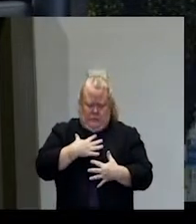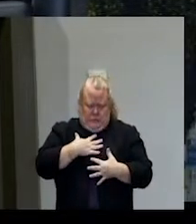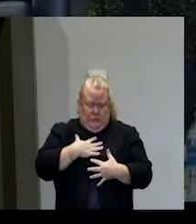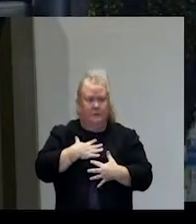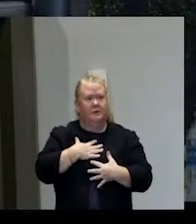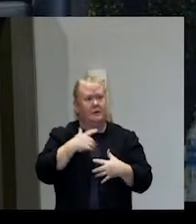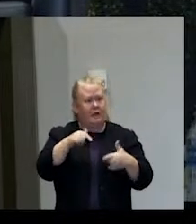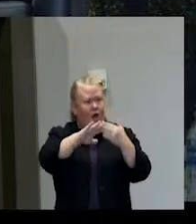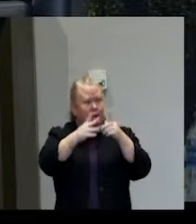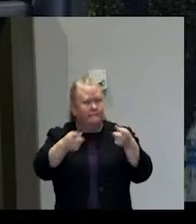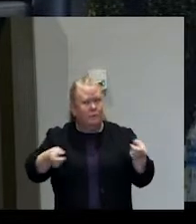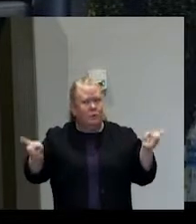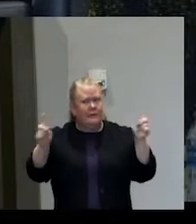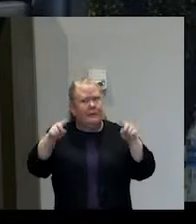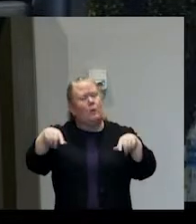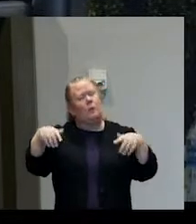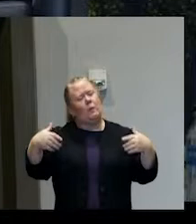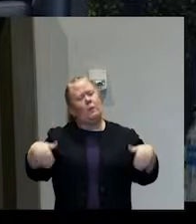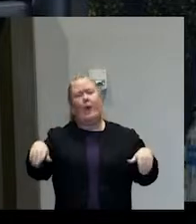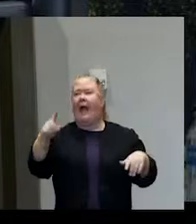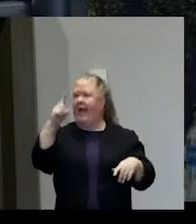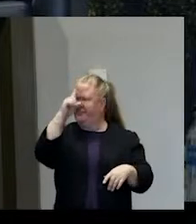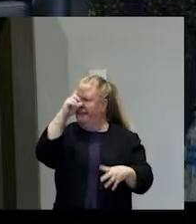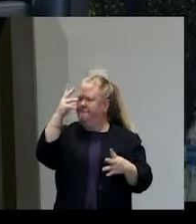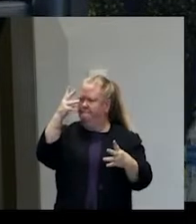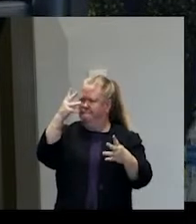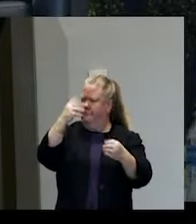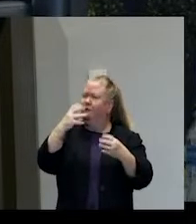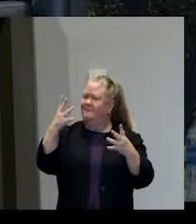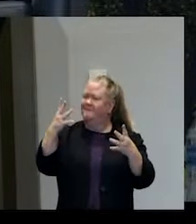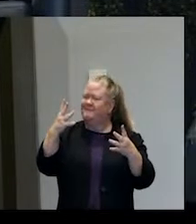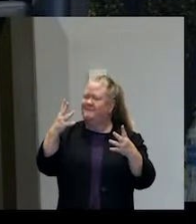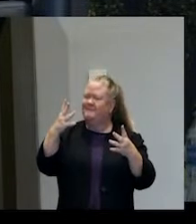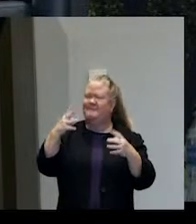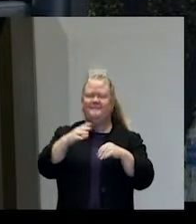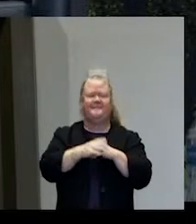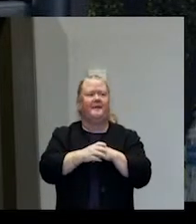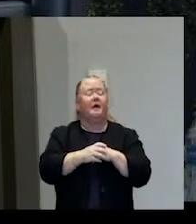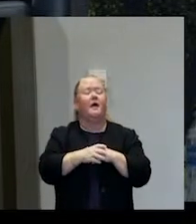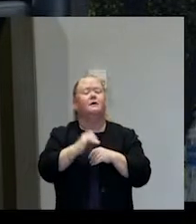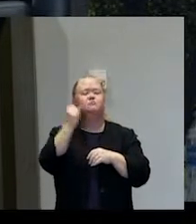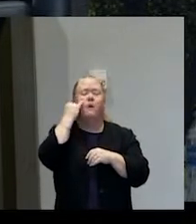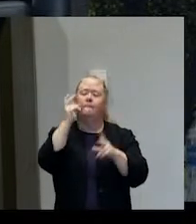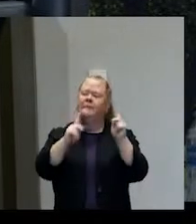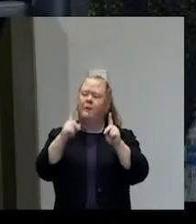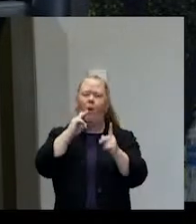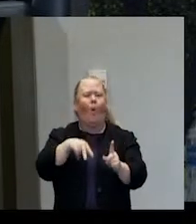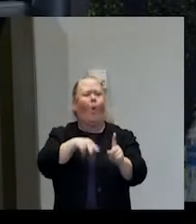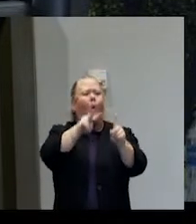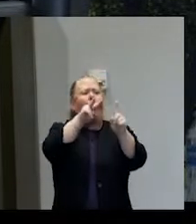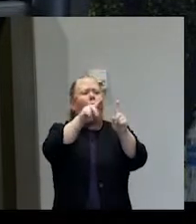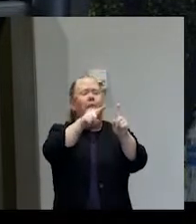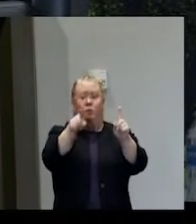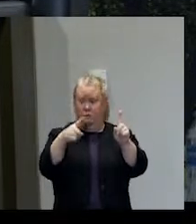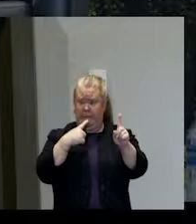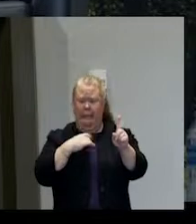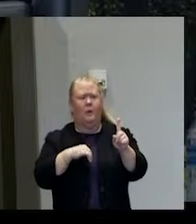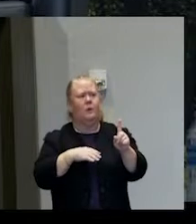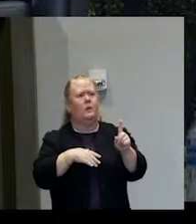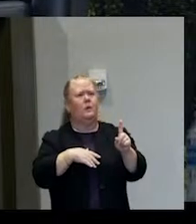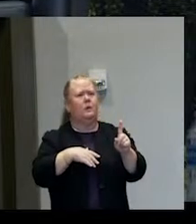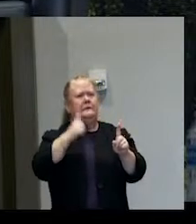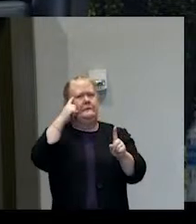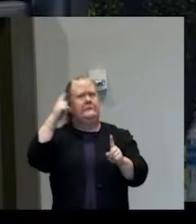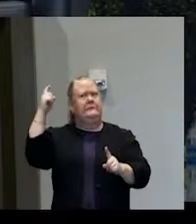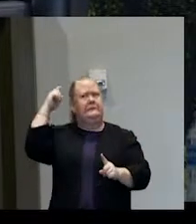that I think is really lovely. If people say like I really look up to you, this is going to sound corny, but I